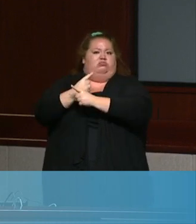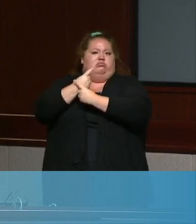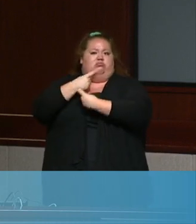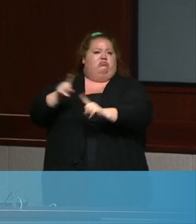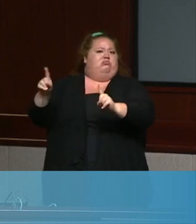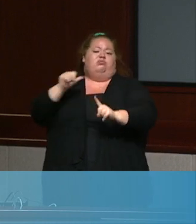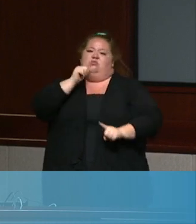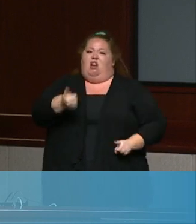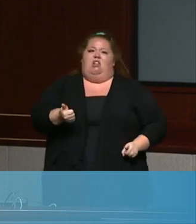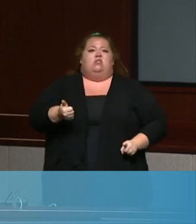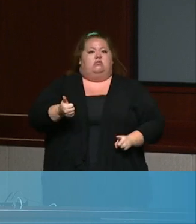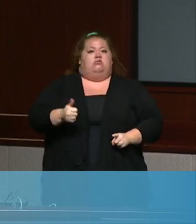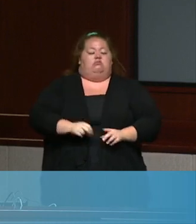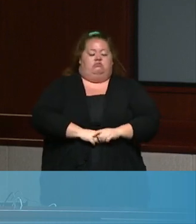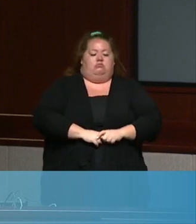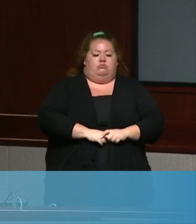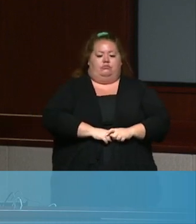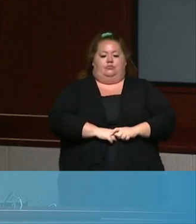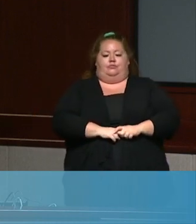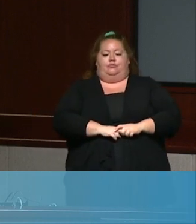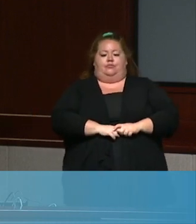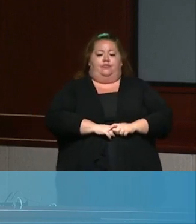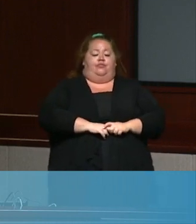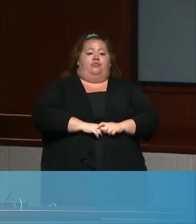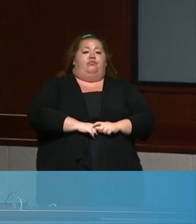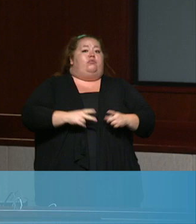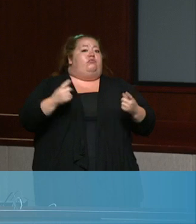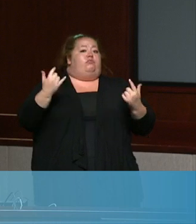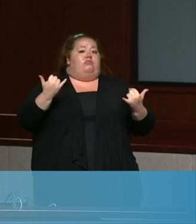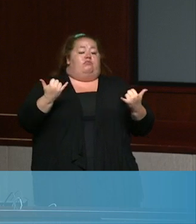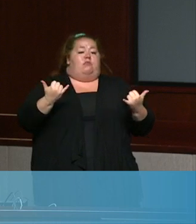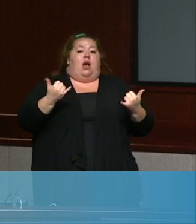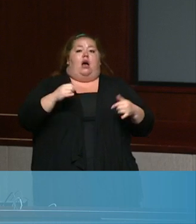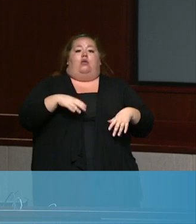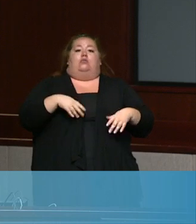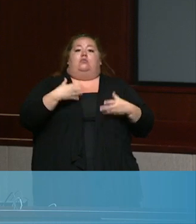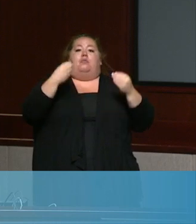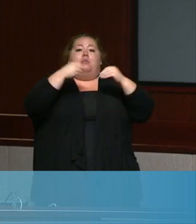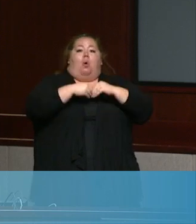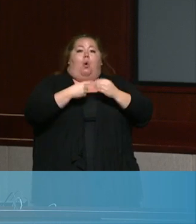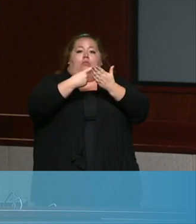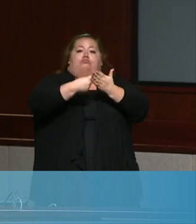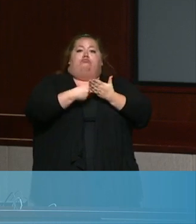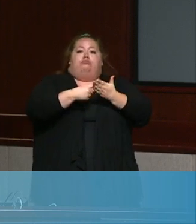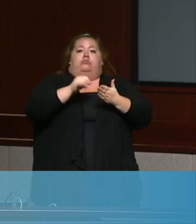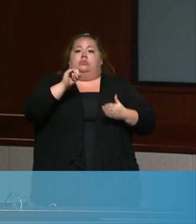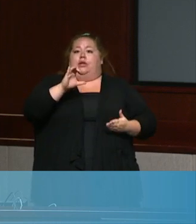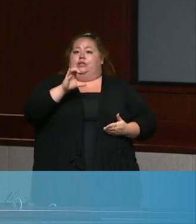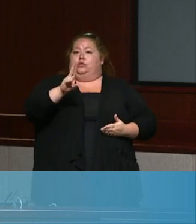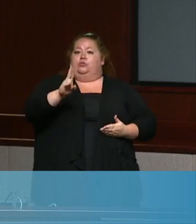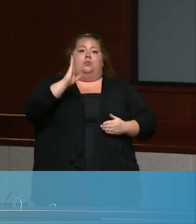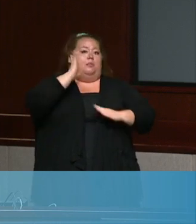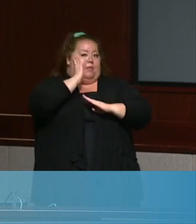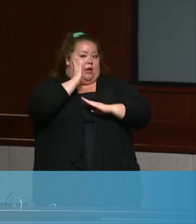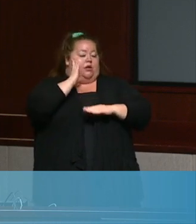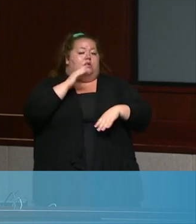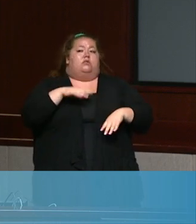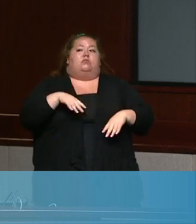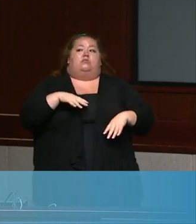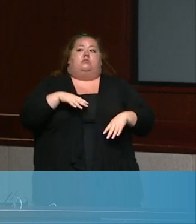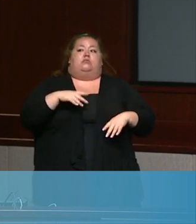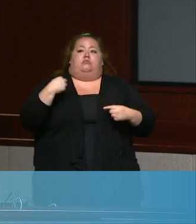We've been talking more and more about ICU beds. We had spoken about this previously, but we track this data